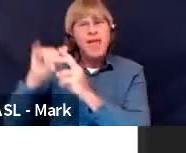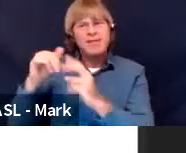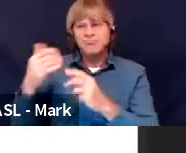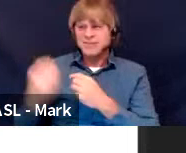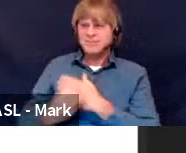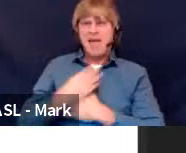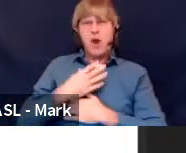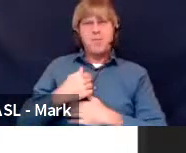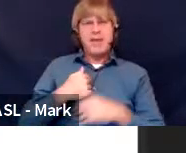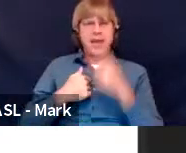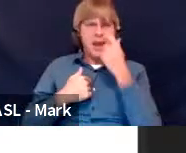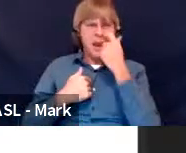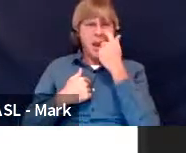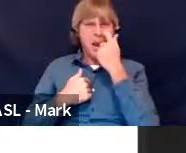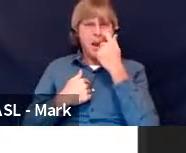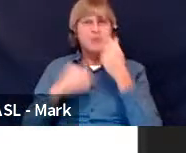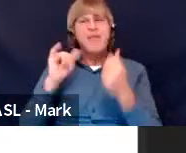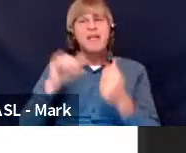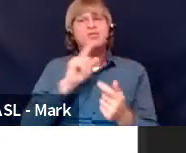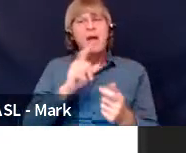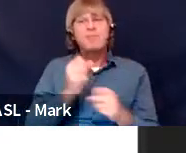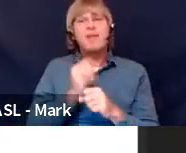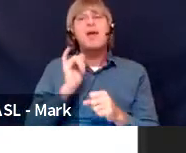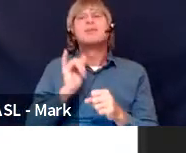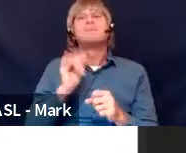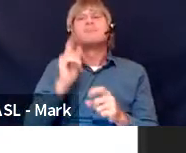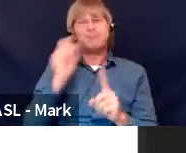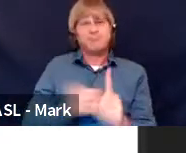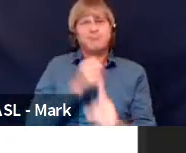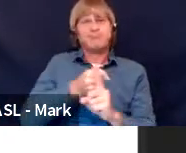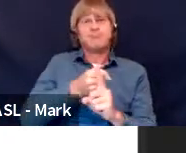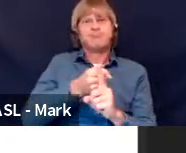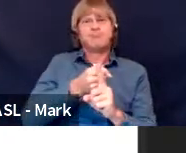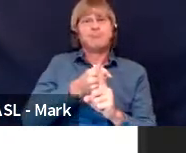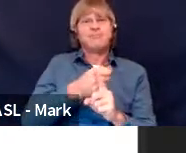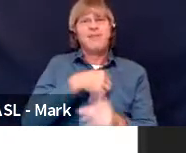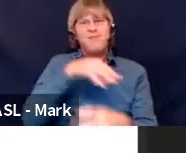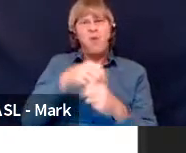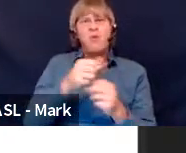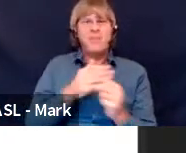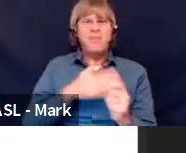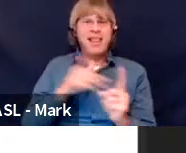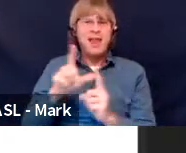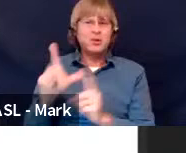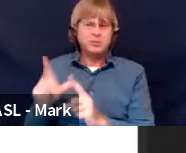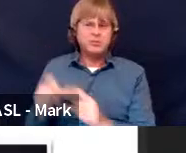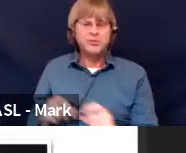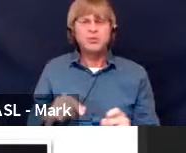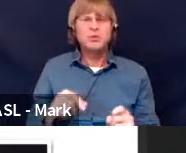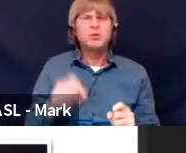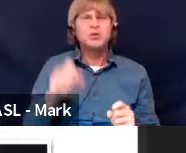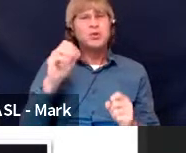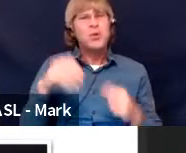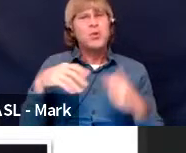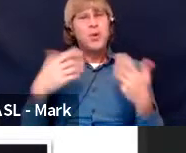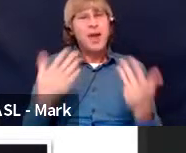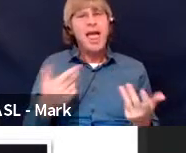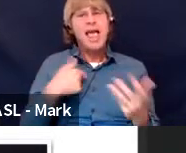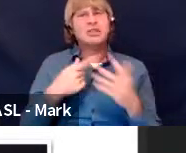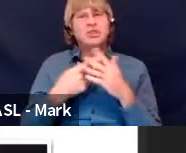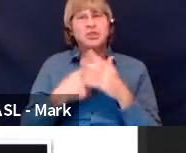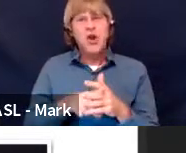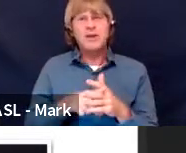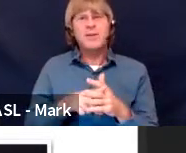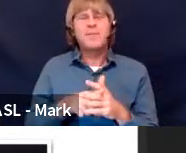so that's what really got a ball moving with my lettering. And so I